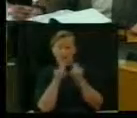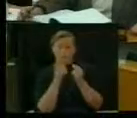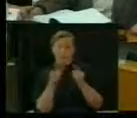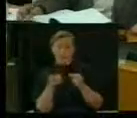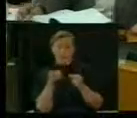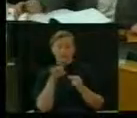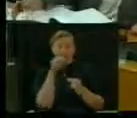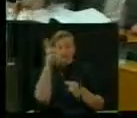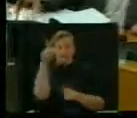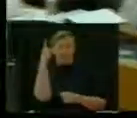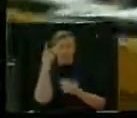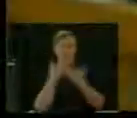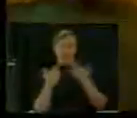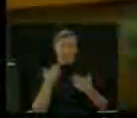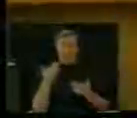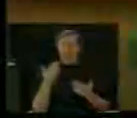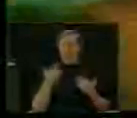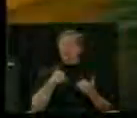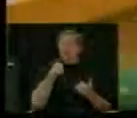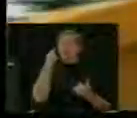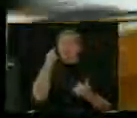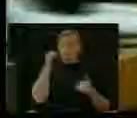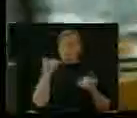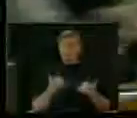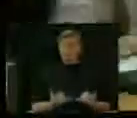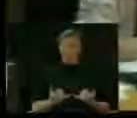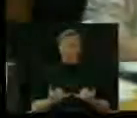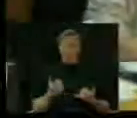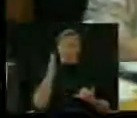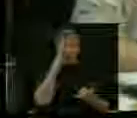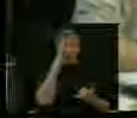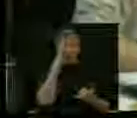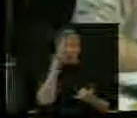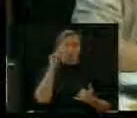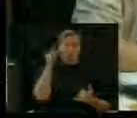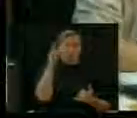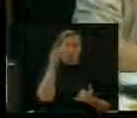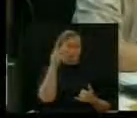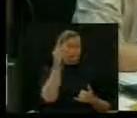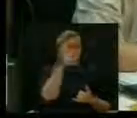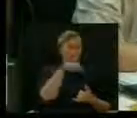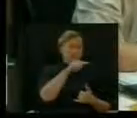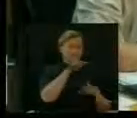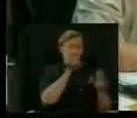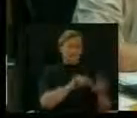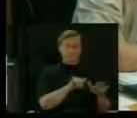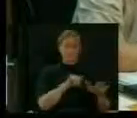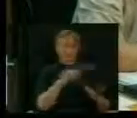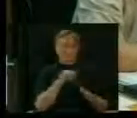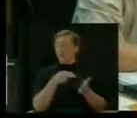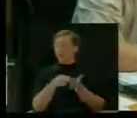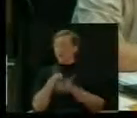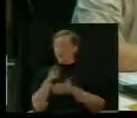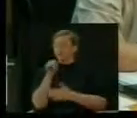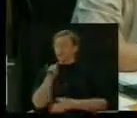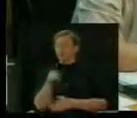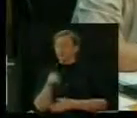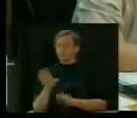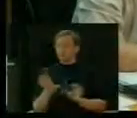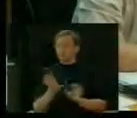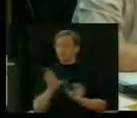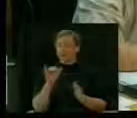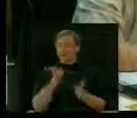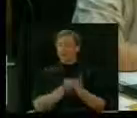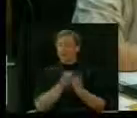group of politicos with axes to grind. I think we need citizens. We know by now that politics is what the other guys do and honest